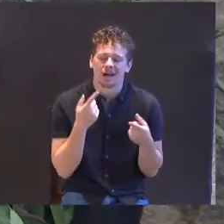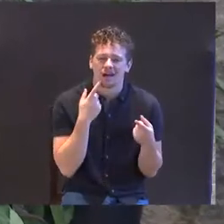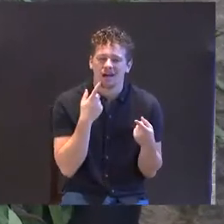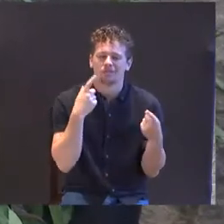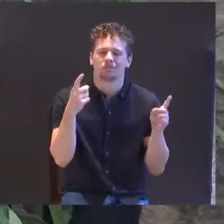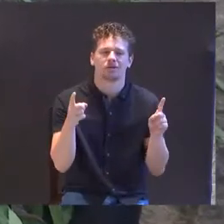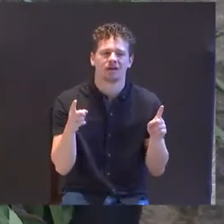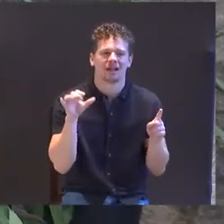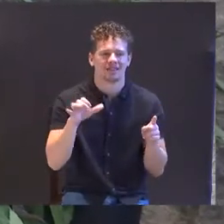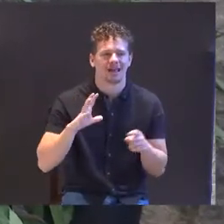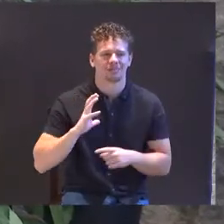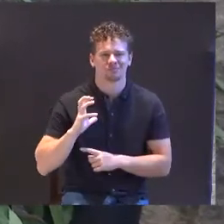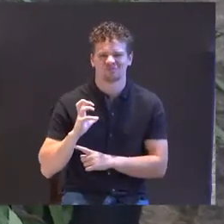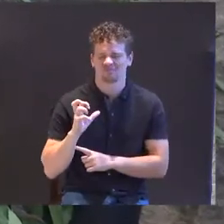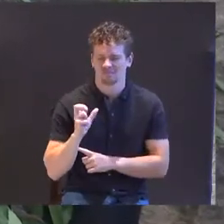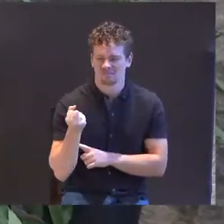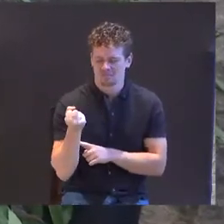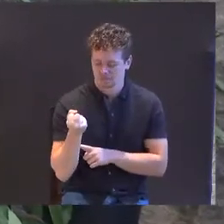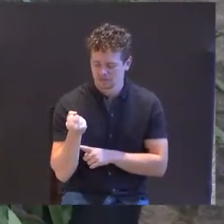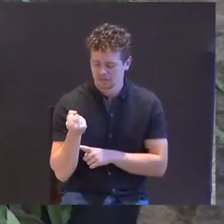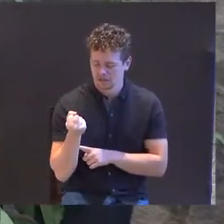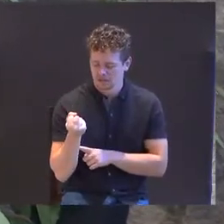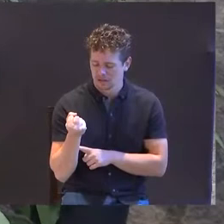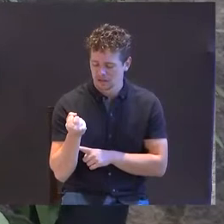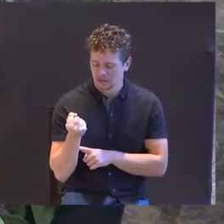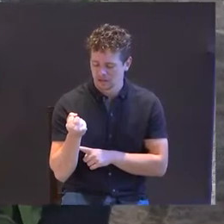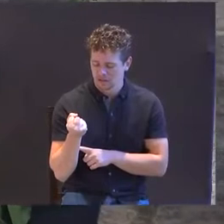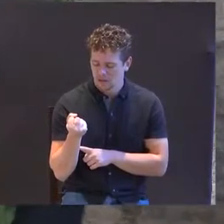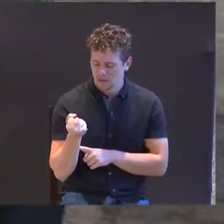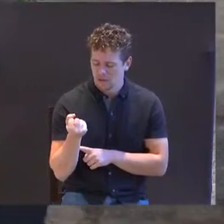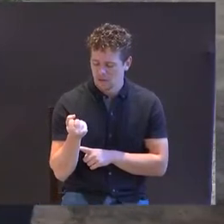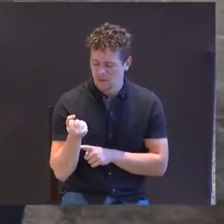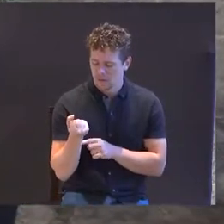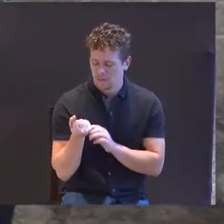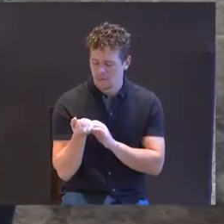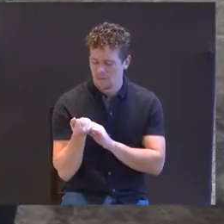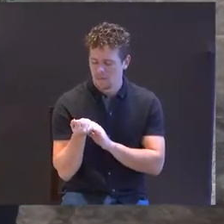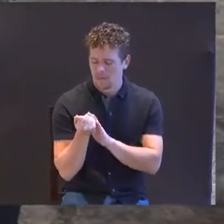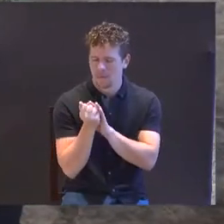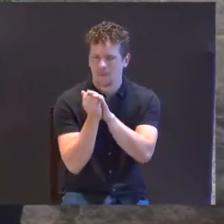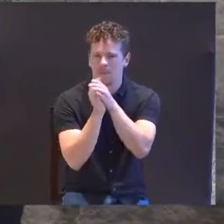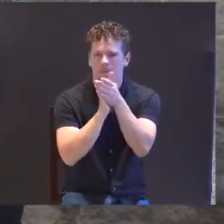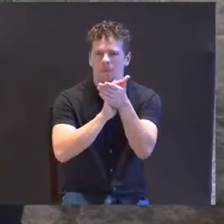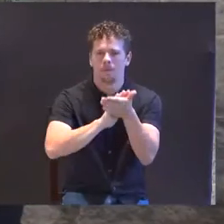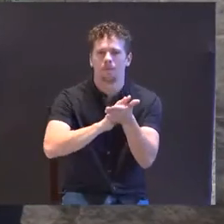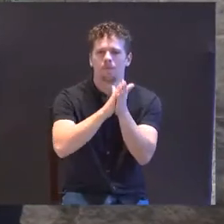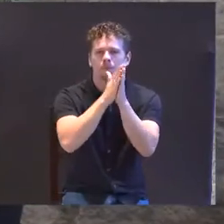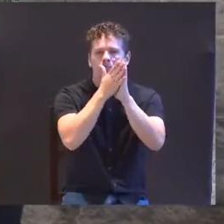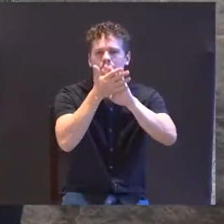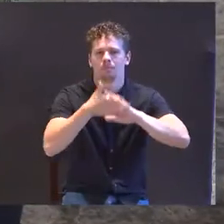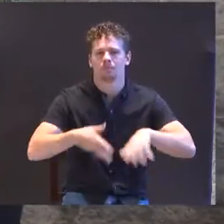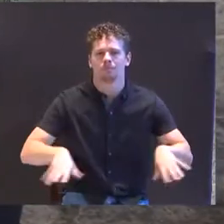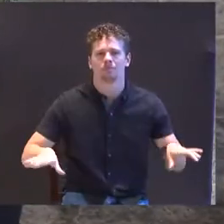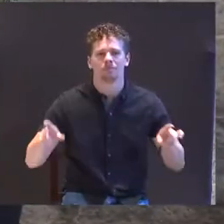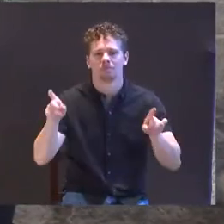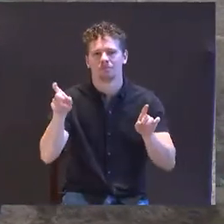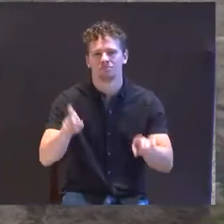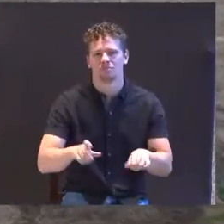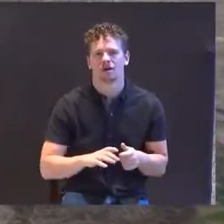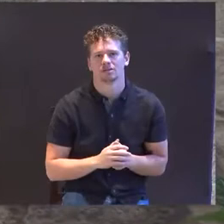my chest, it's got to turn into something that is peaceful. Peaceful. He